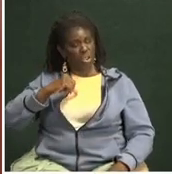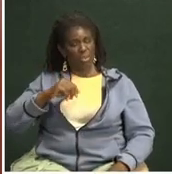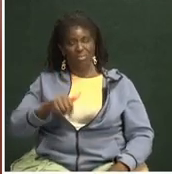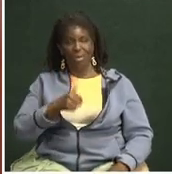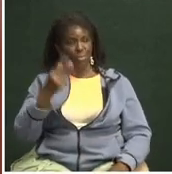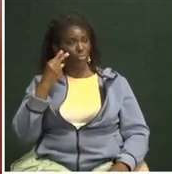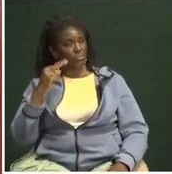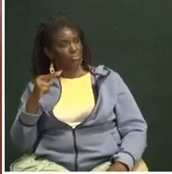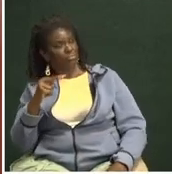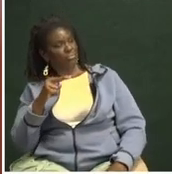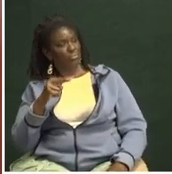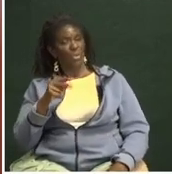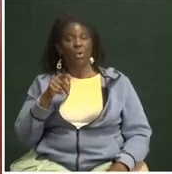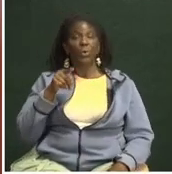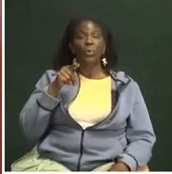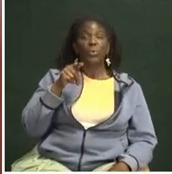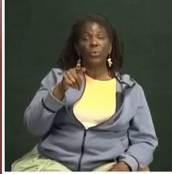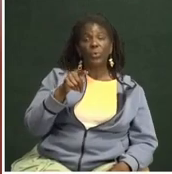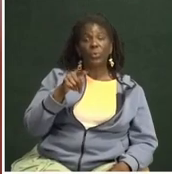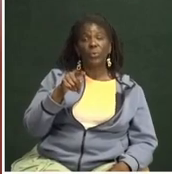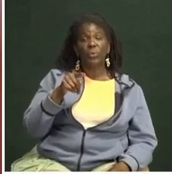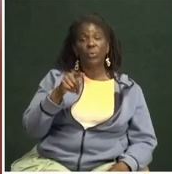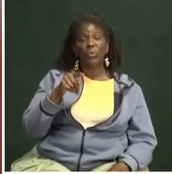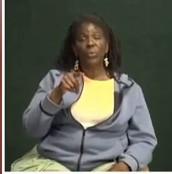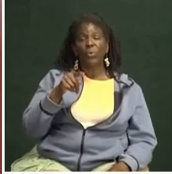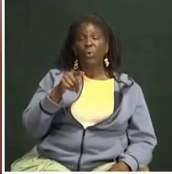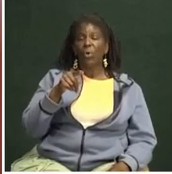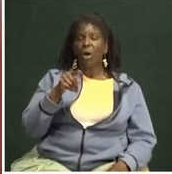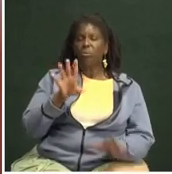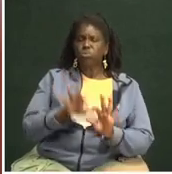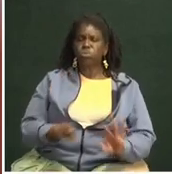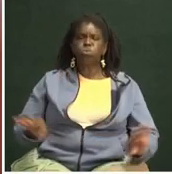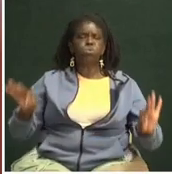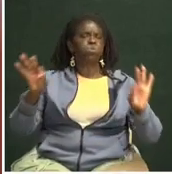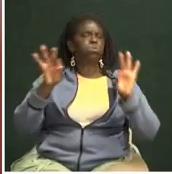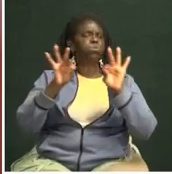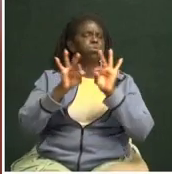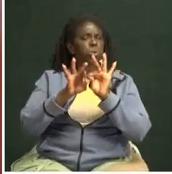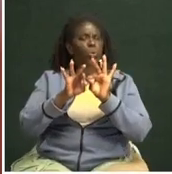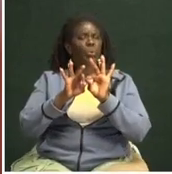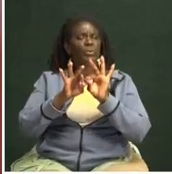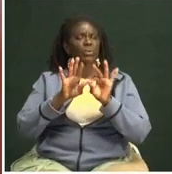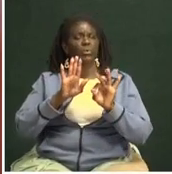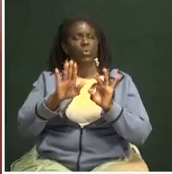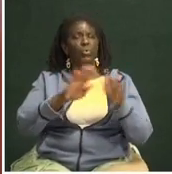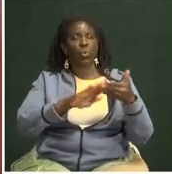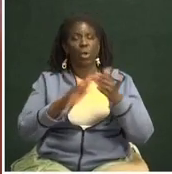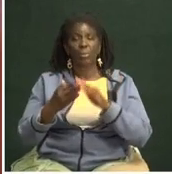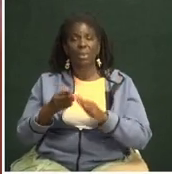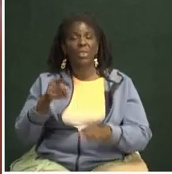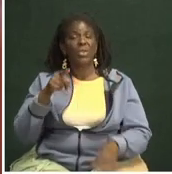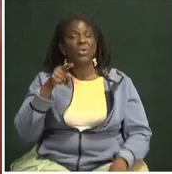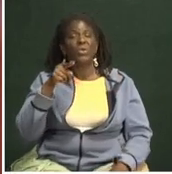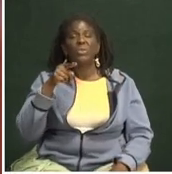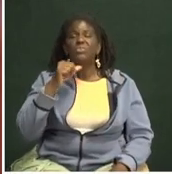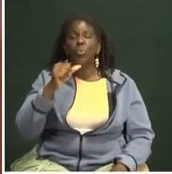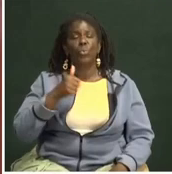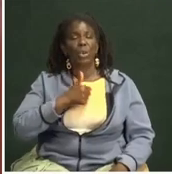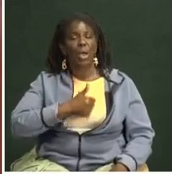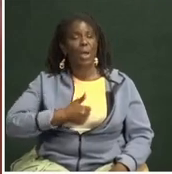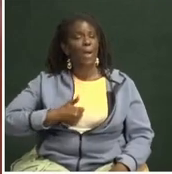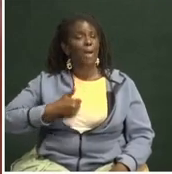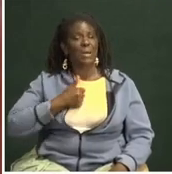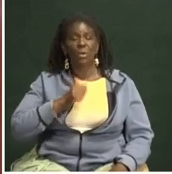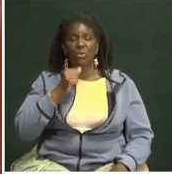will see. You are an asset to your community. Never apologize.